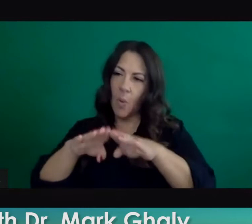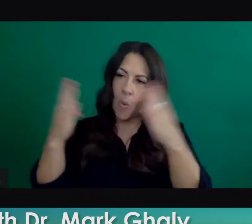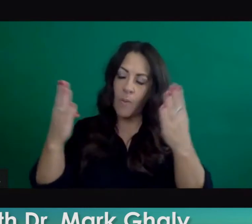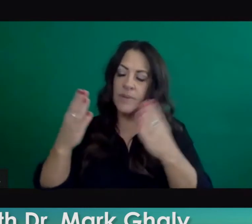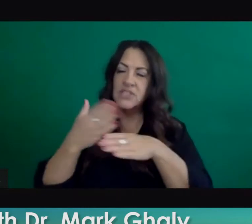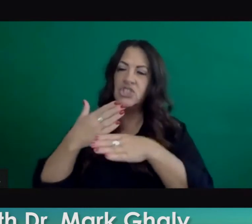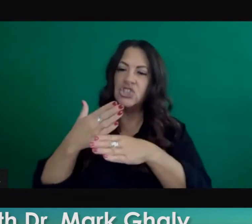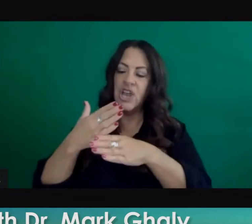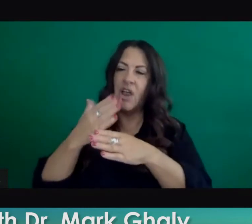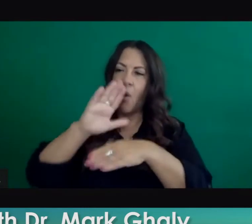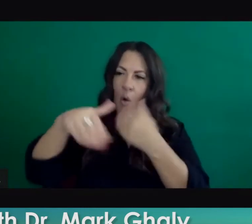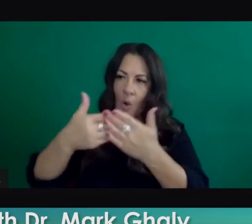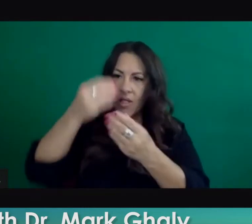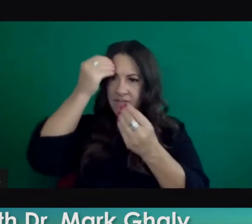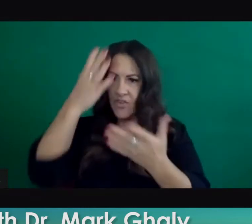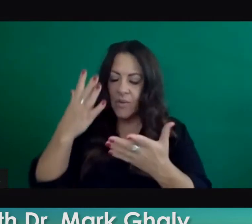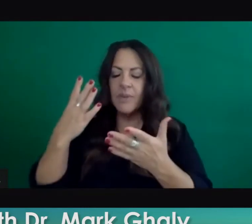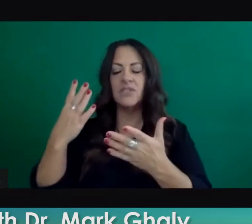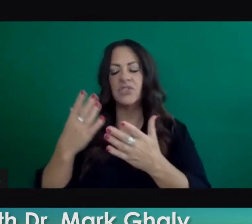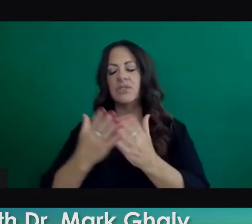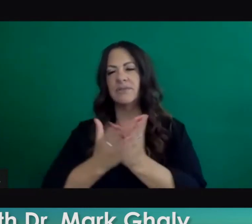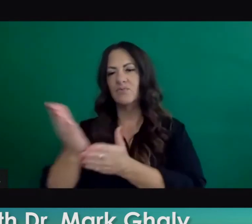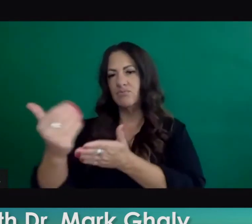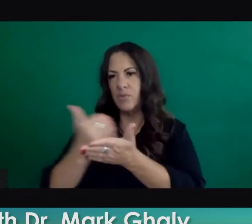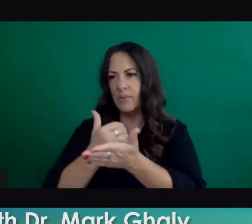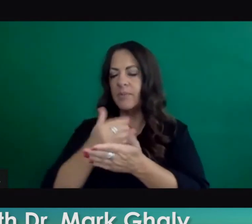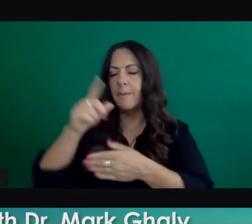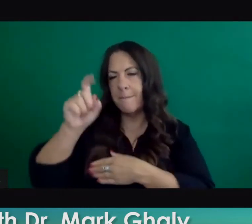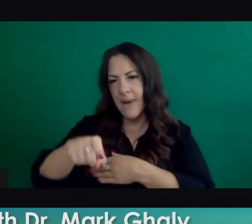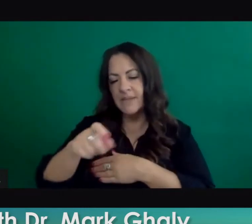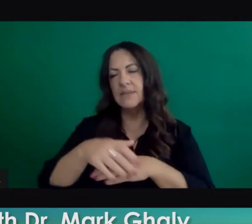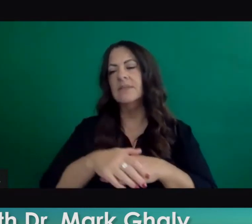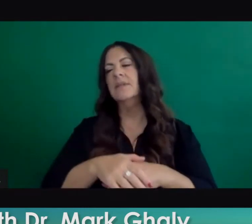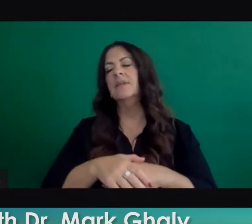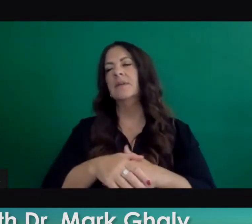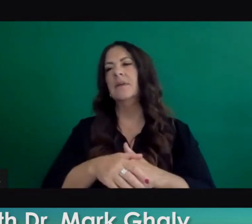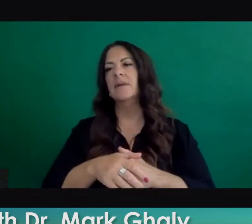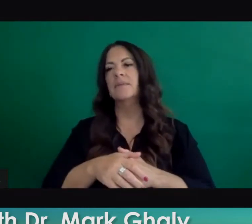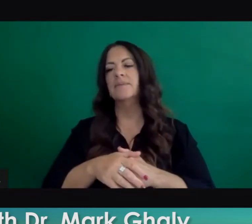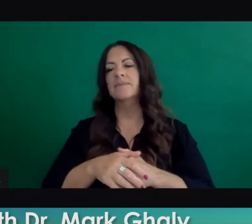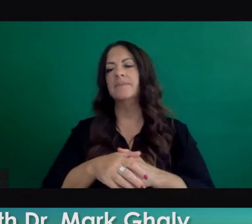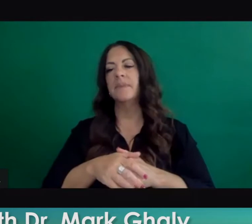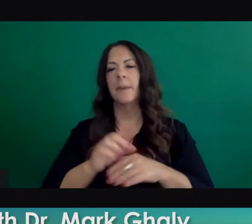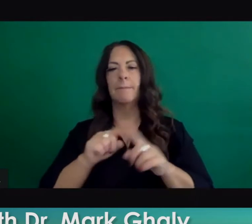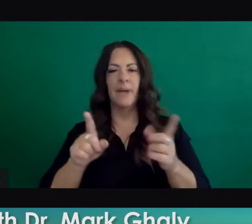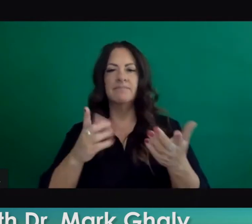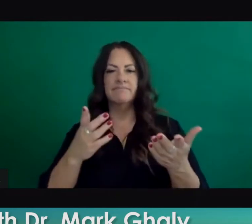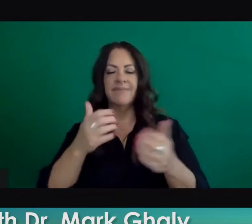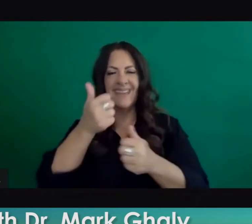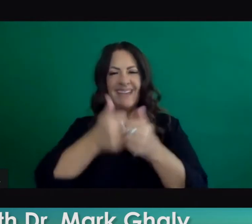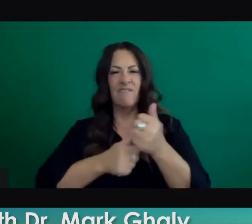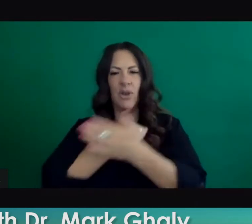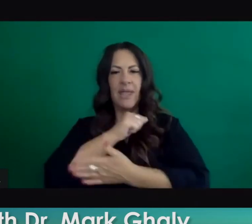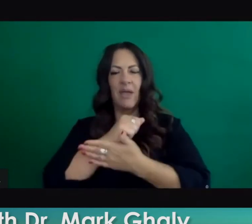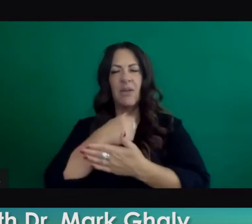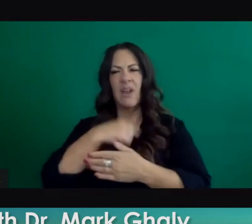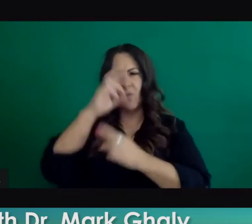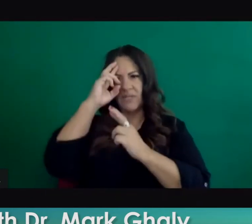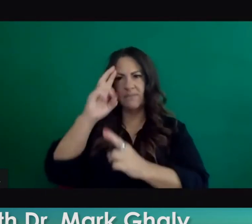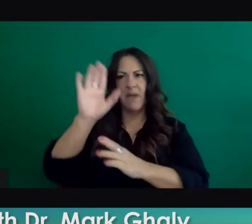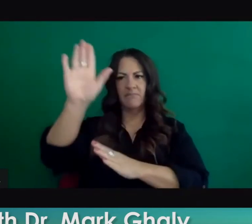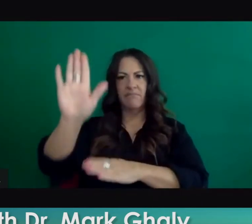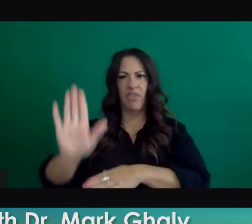plan effectively where they may or may not go. But I think every county, and I respect that